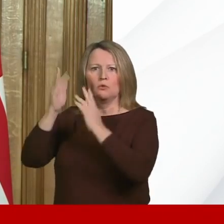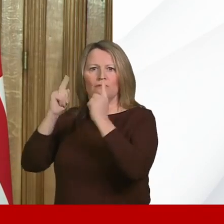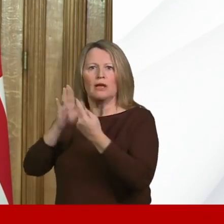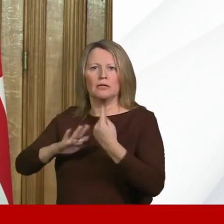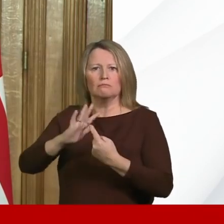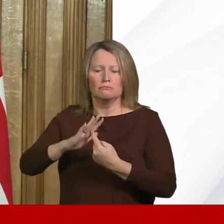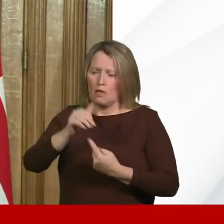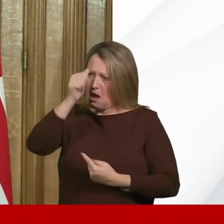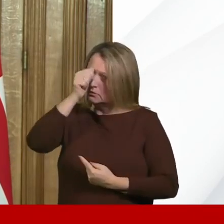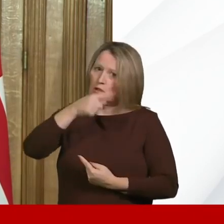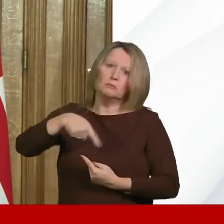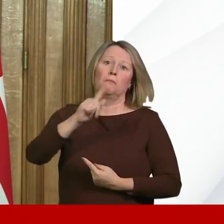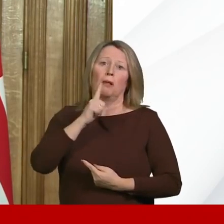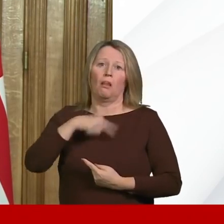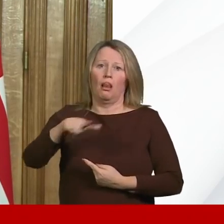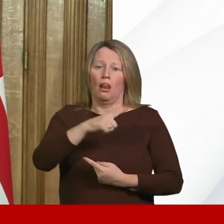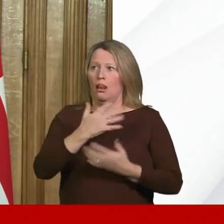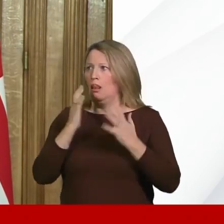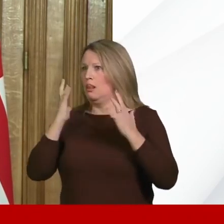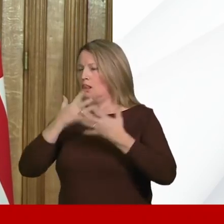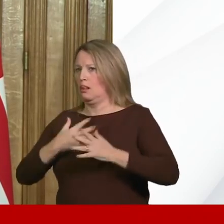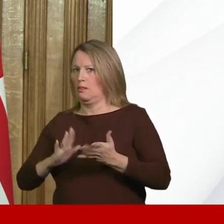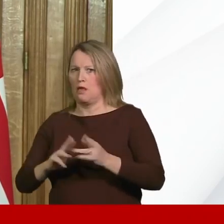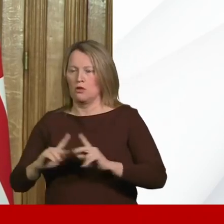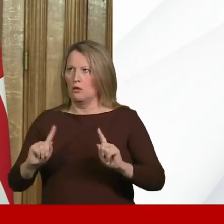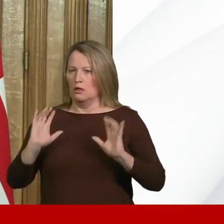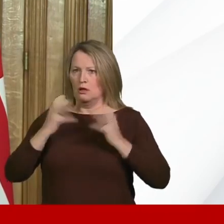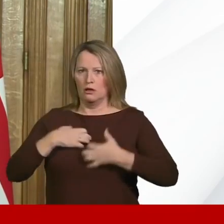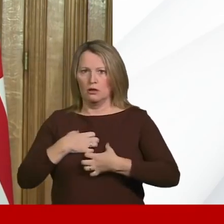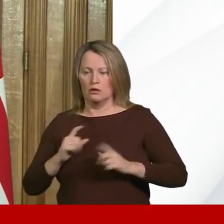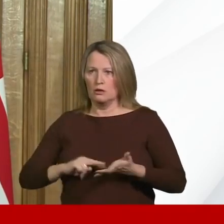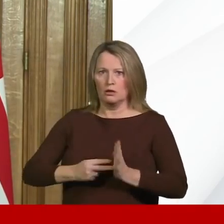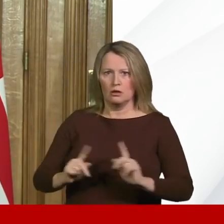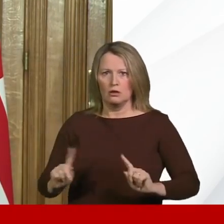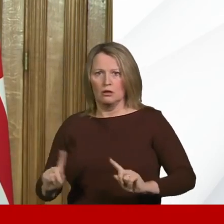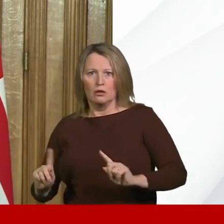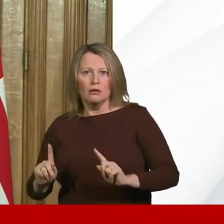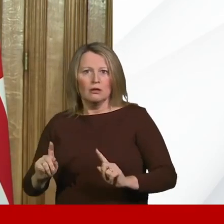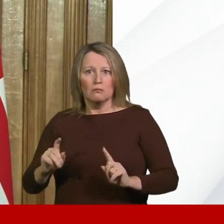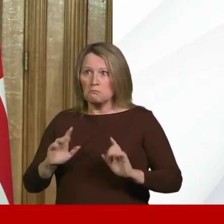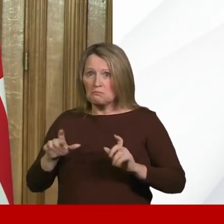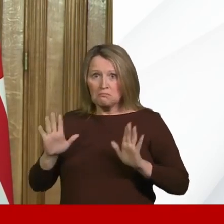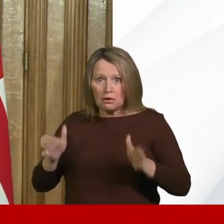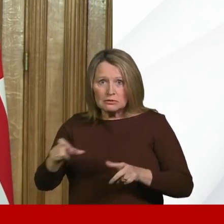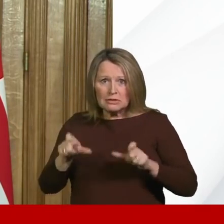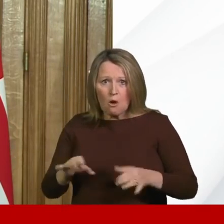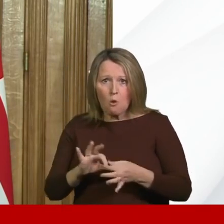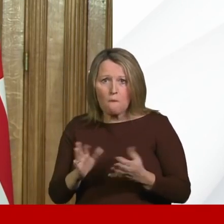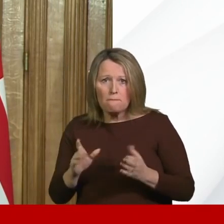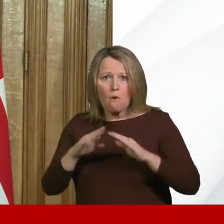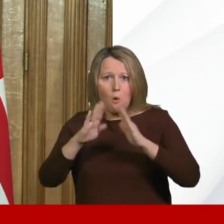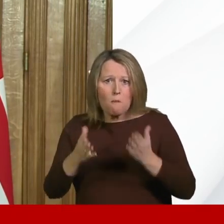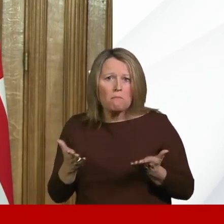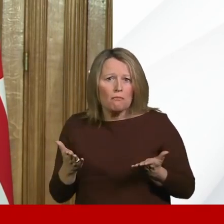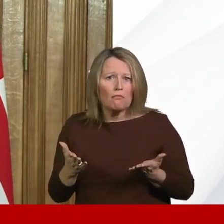kinds. But when it comes to kids and their exam qualifications, we will make sure that they are not impeded, their progress is